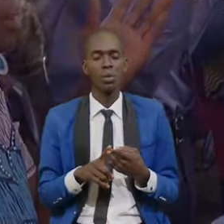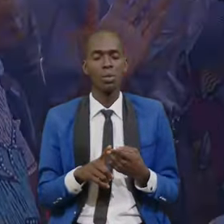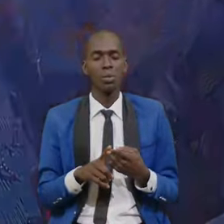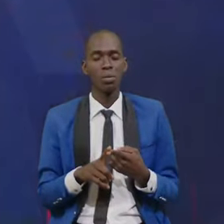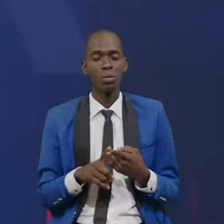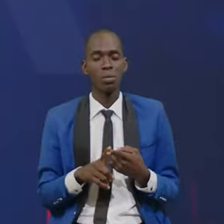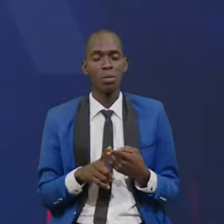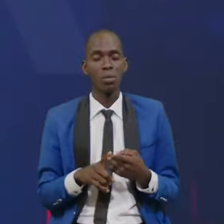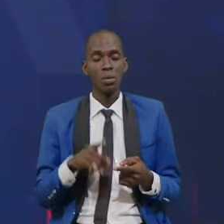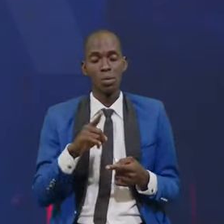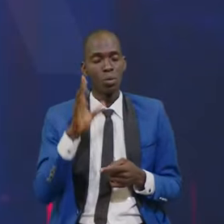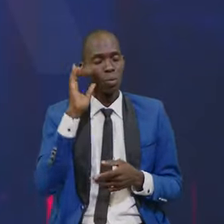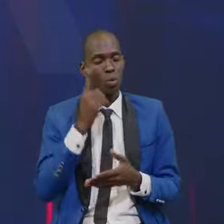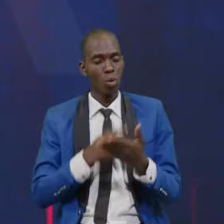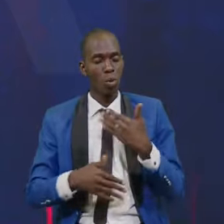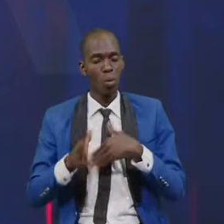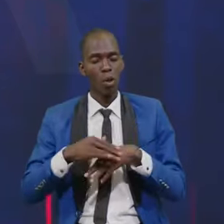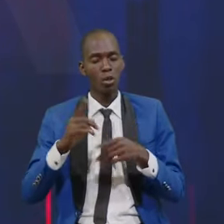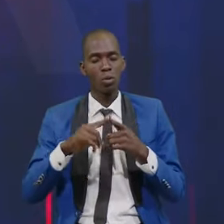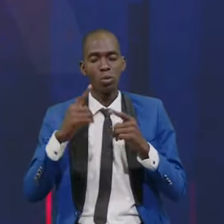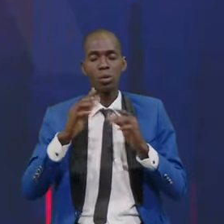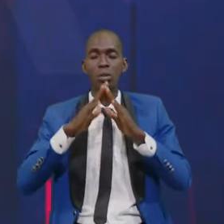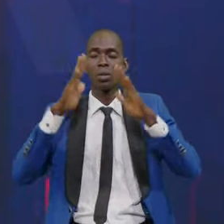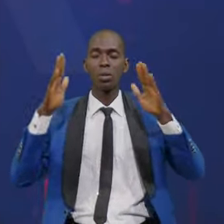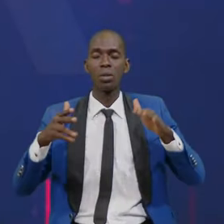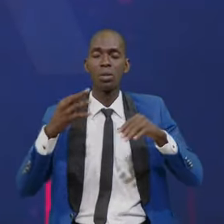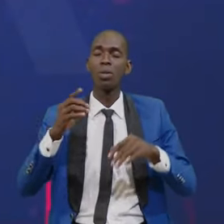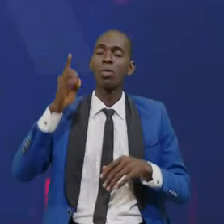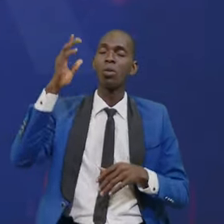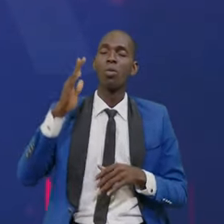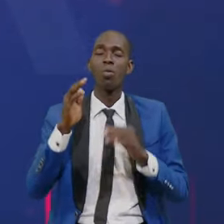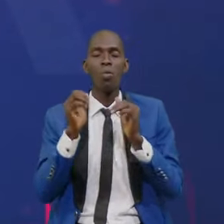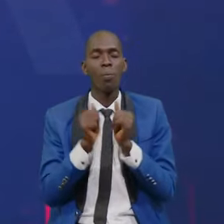You'll come back to the house of God with great,